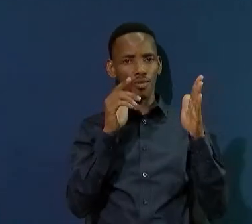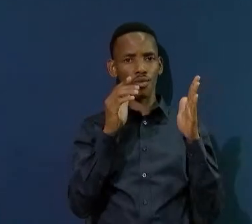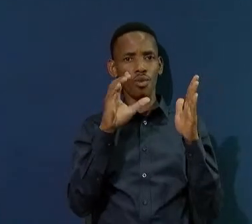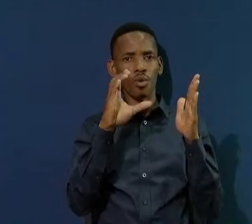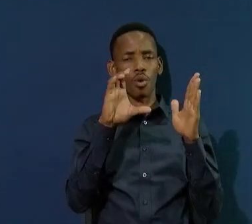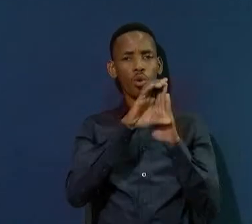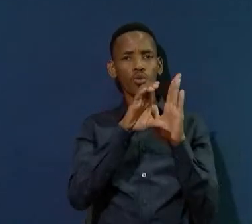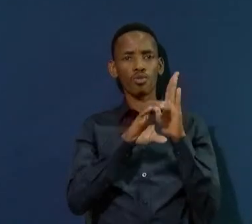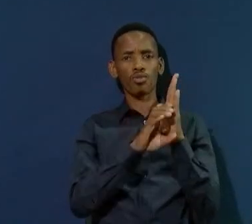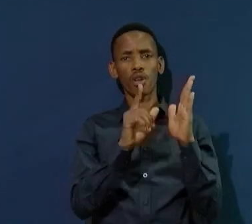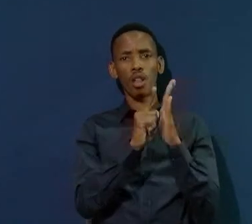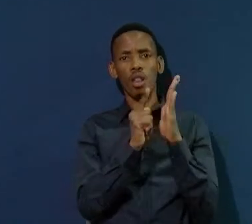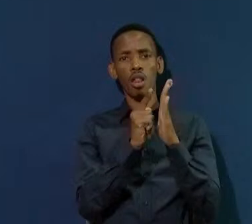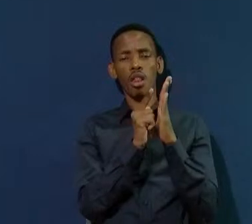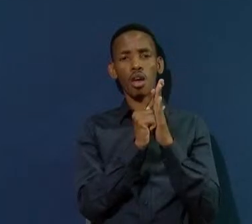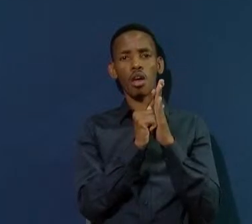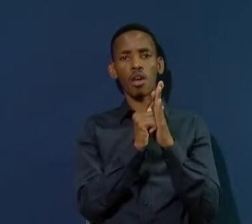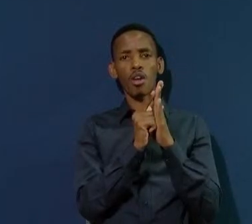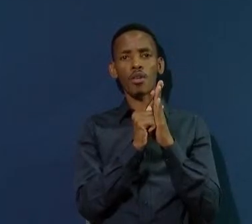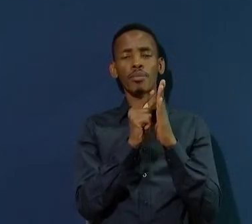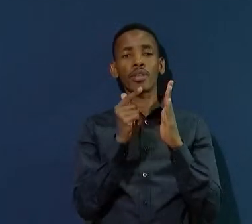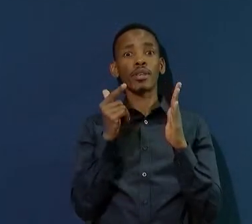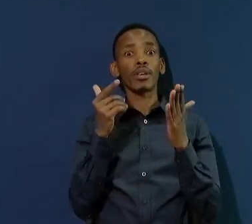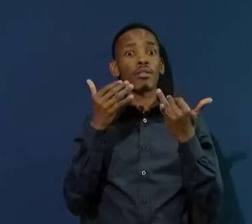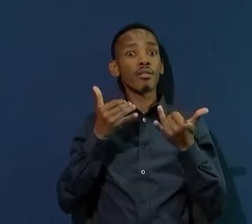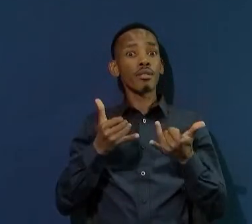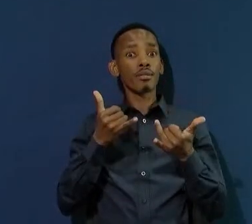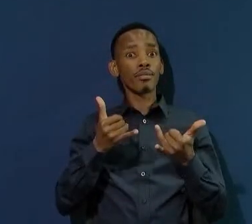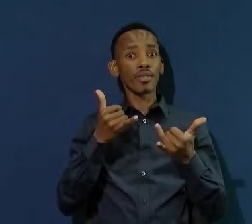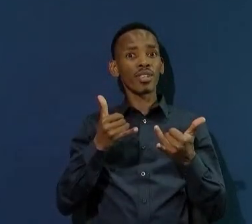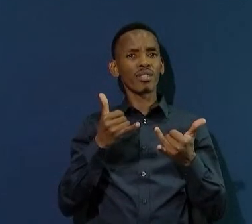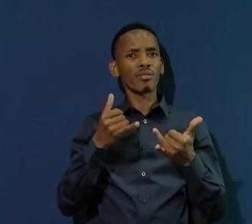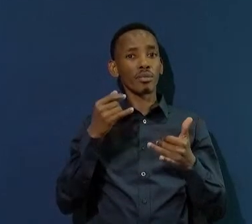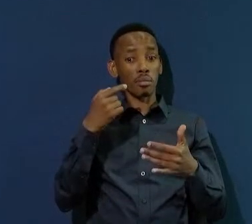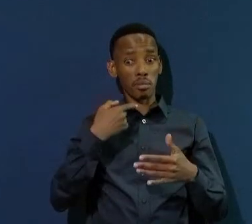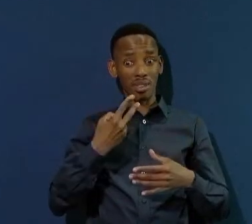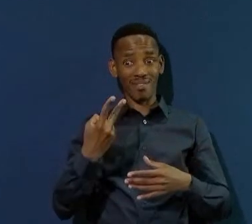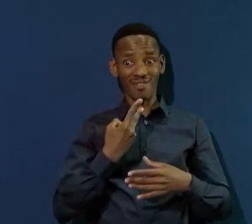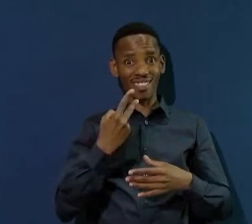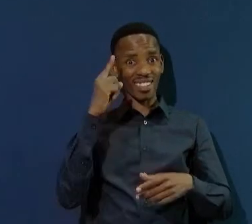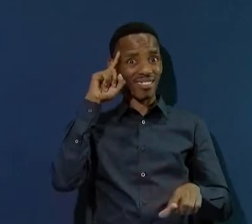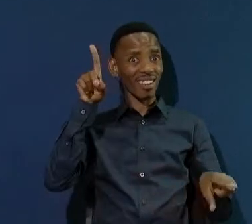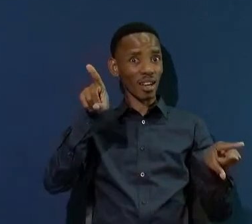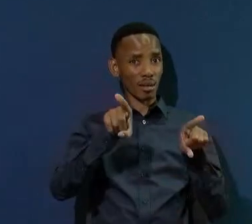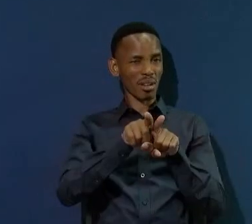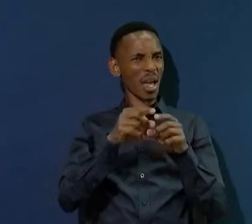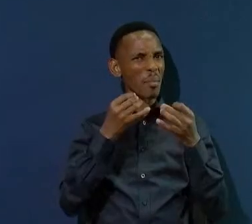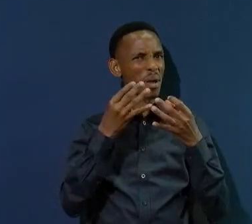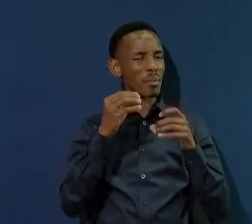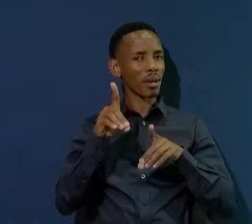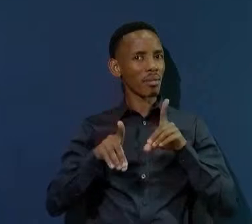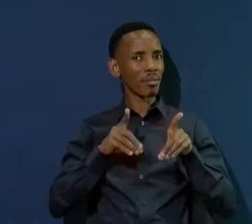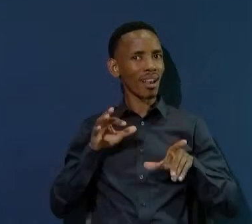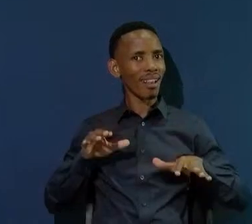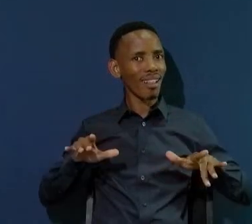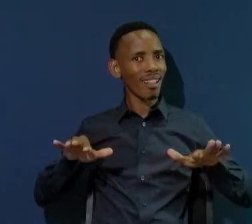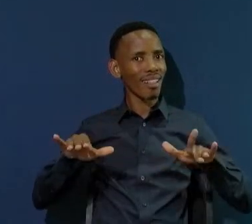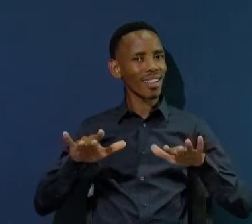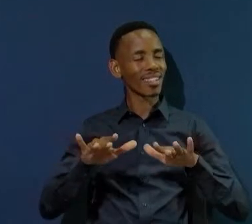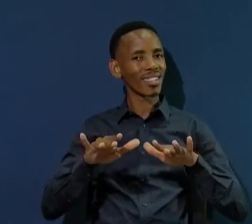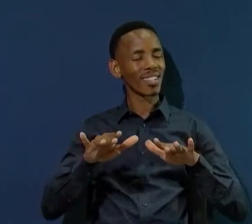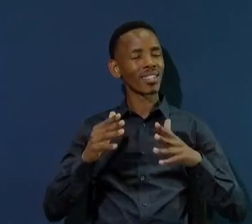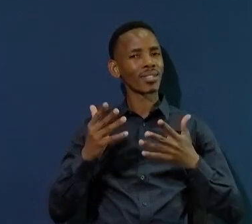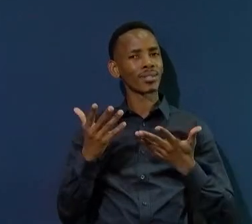yone le gone gore mo nakong ya gompieno re ka dumelana nna le wena gore bontsintsi jwa batho ke ba ileng gore